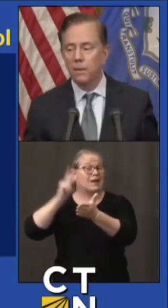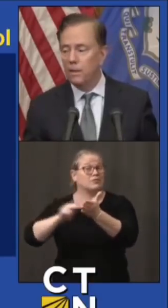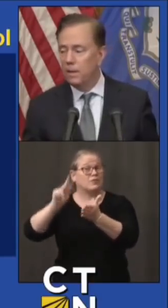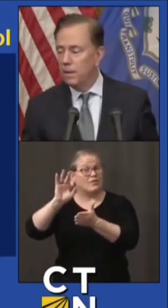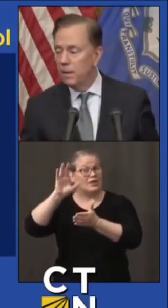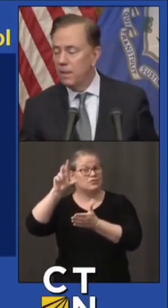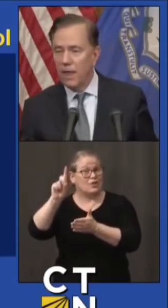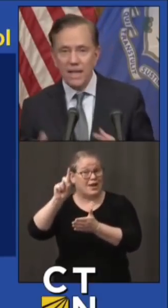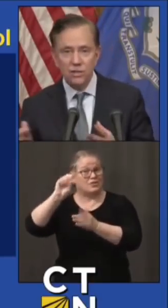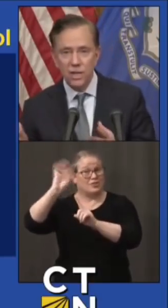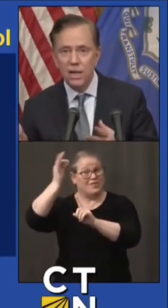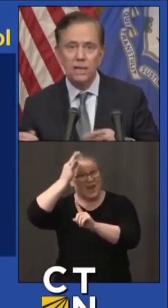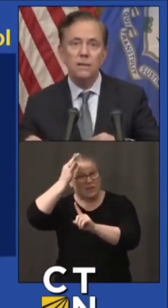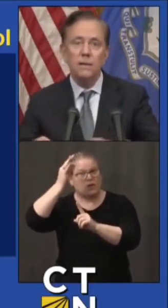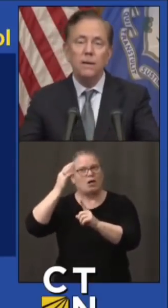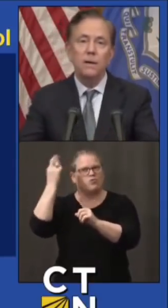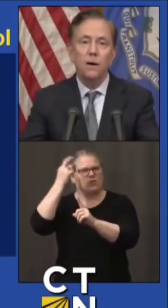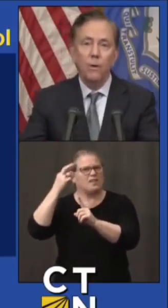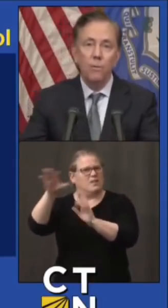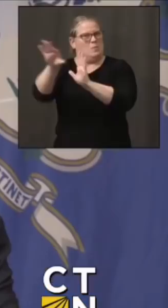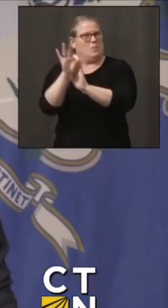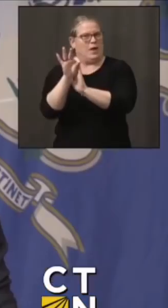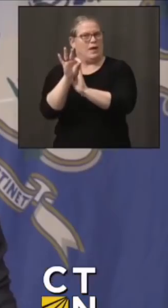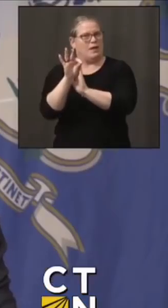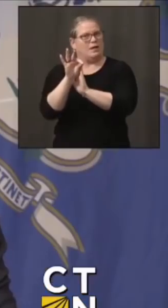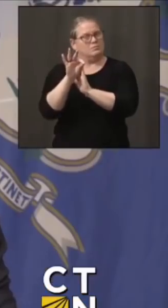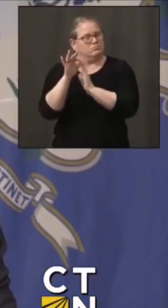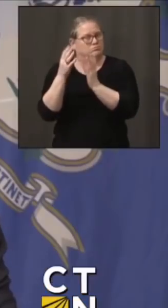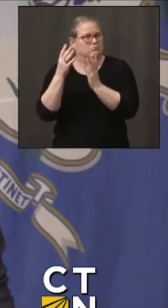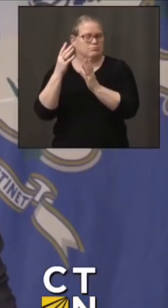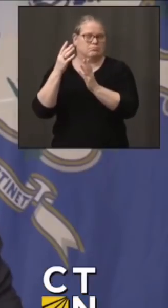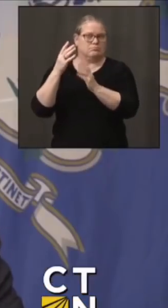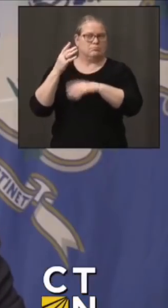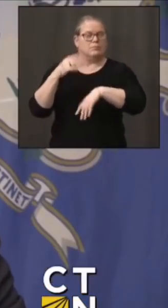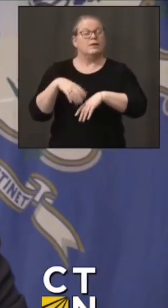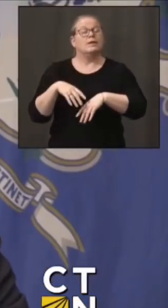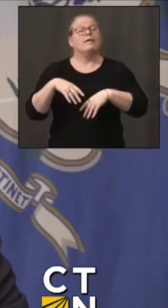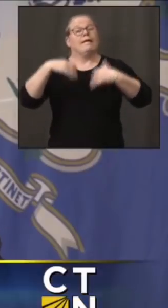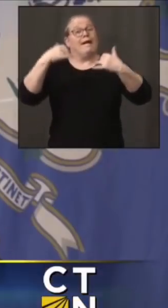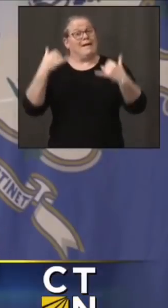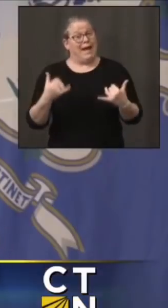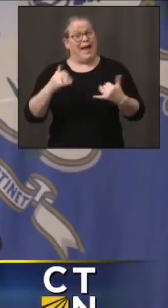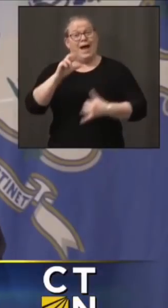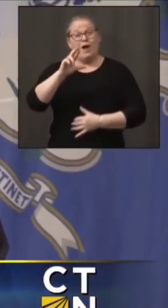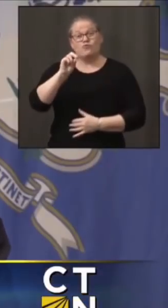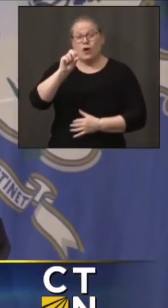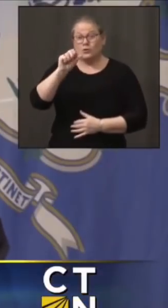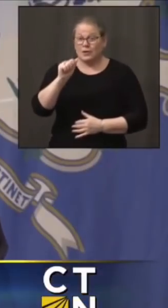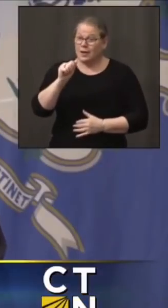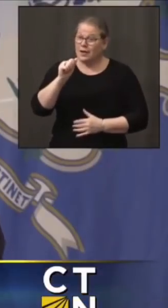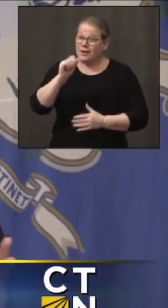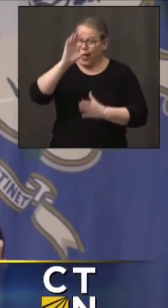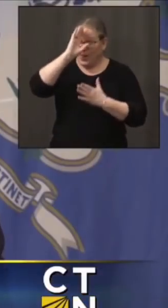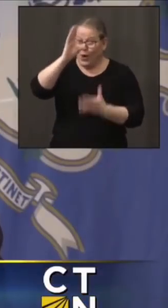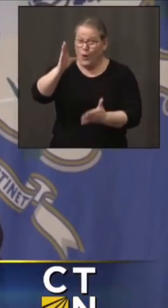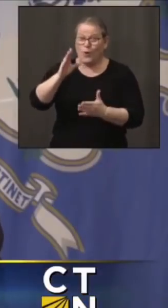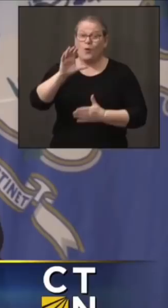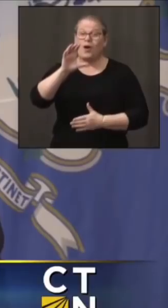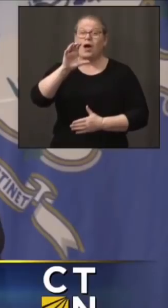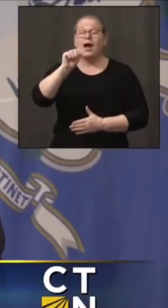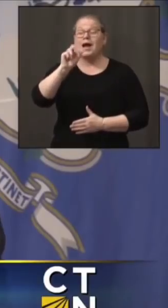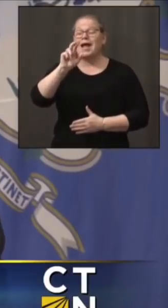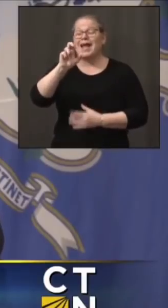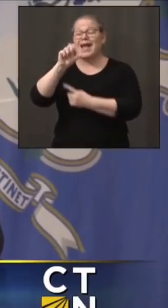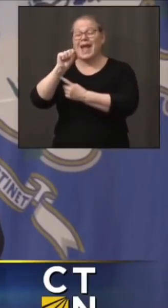classroom. That said, we waited a long time, Rosa, for the CARES Act money. You had